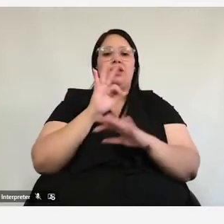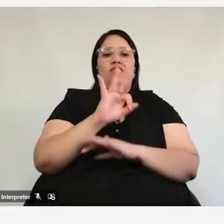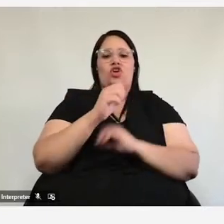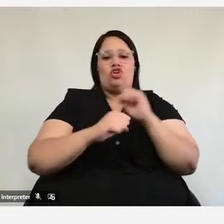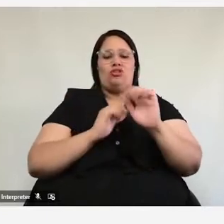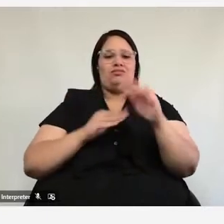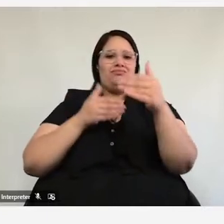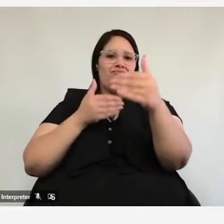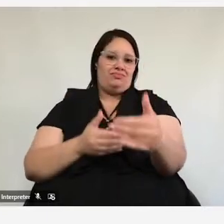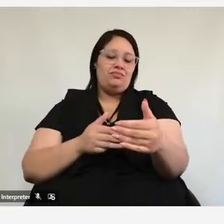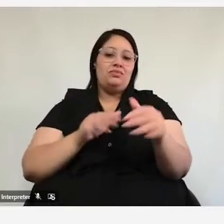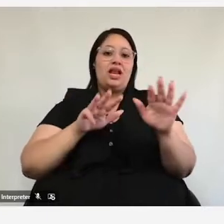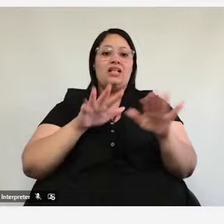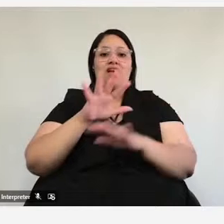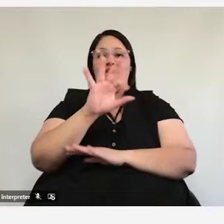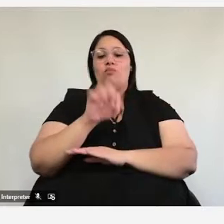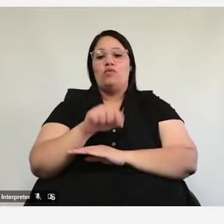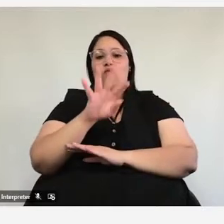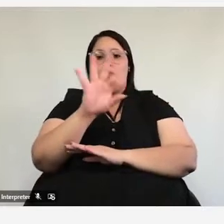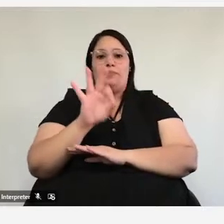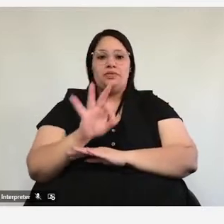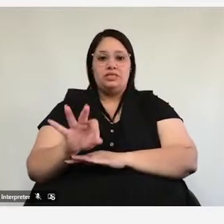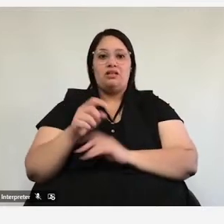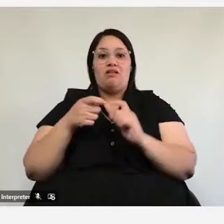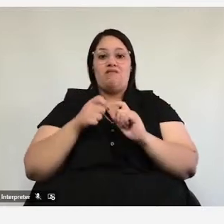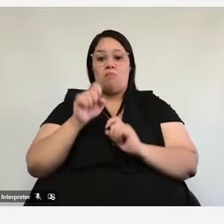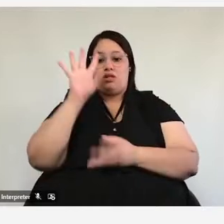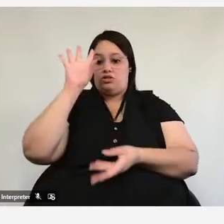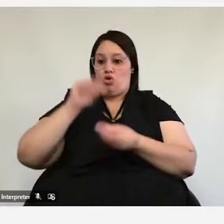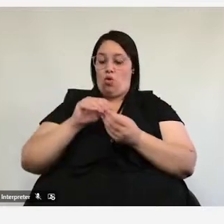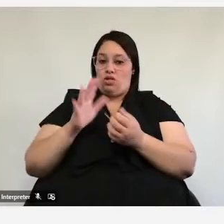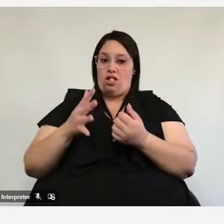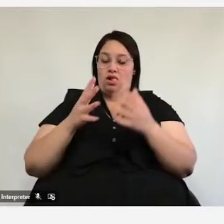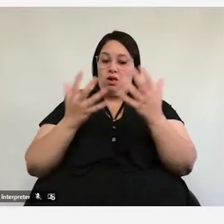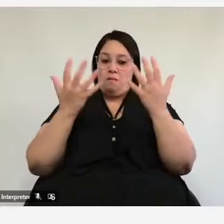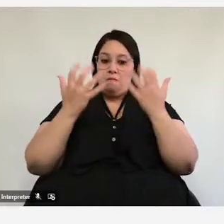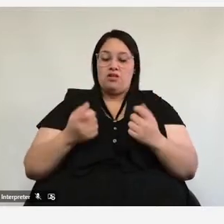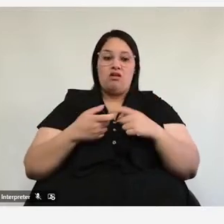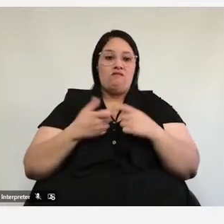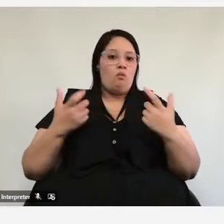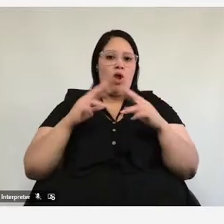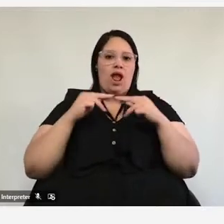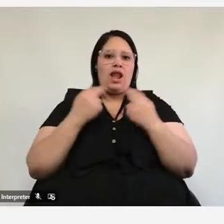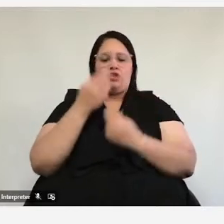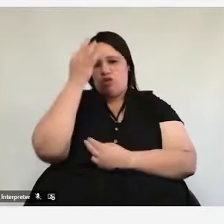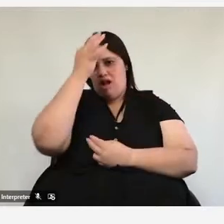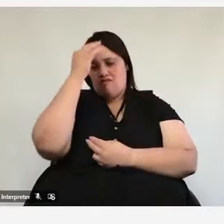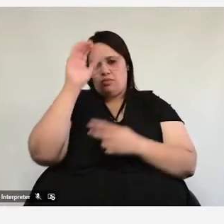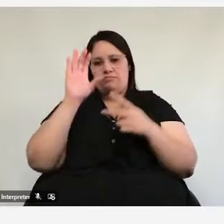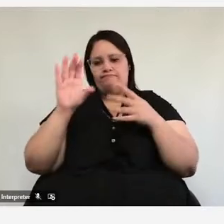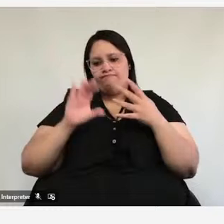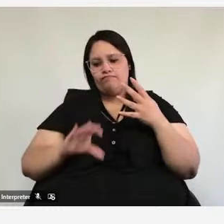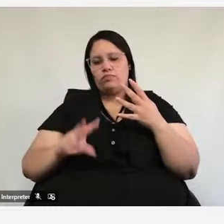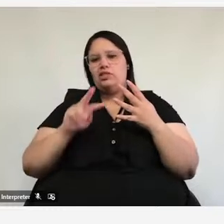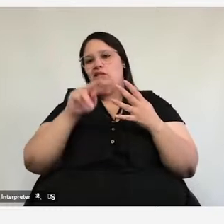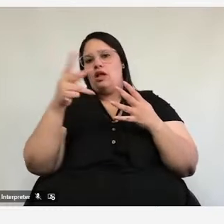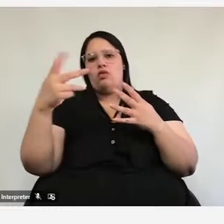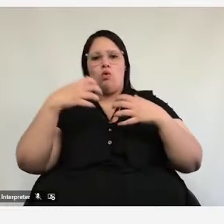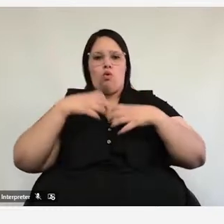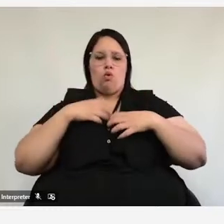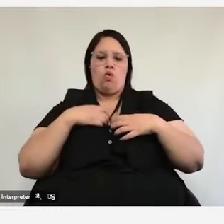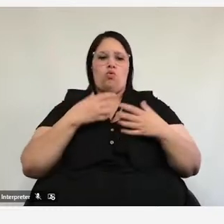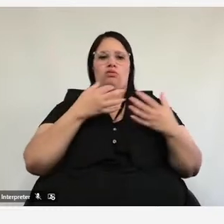years. 95.4% of this total budget will come from national government allocations, with the rest being our own